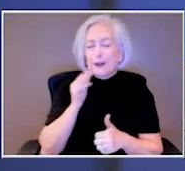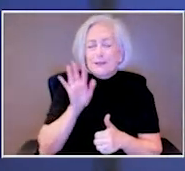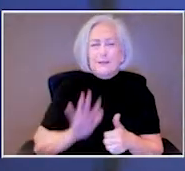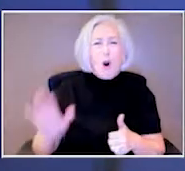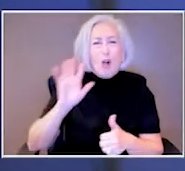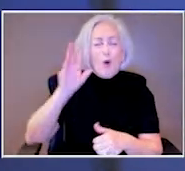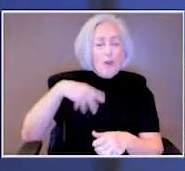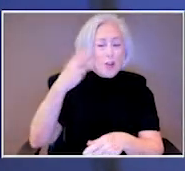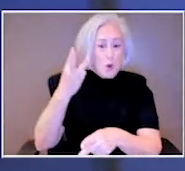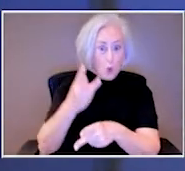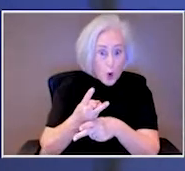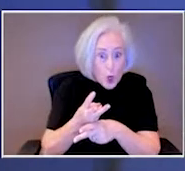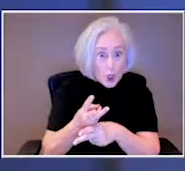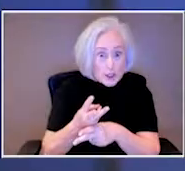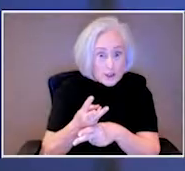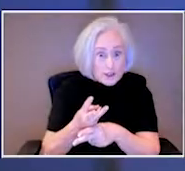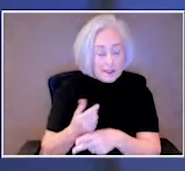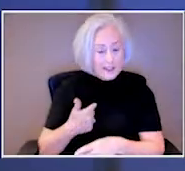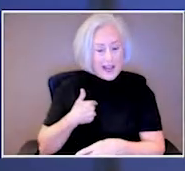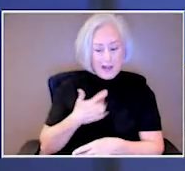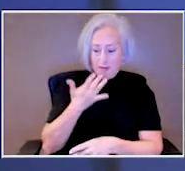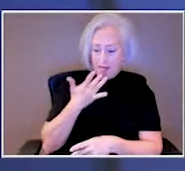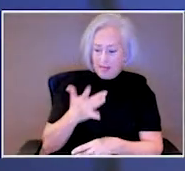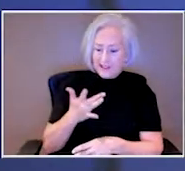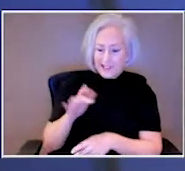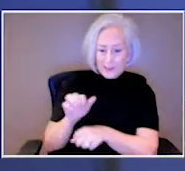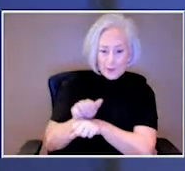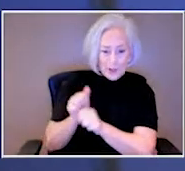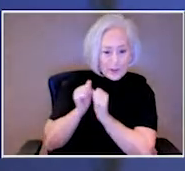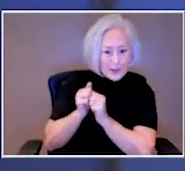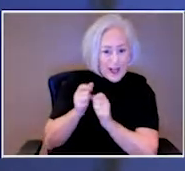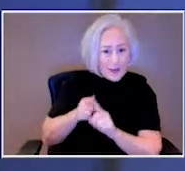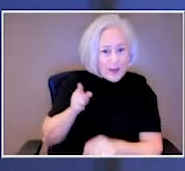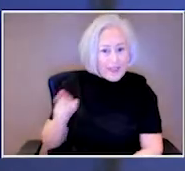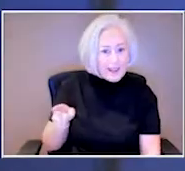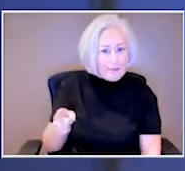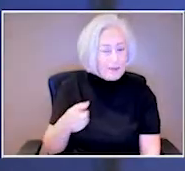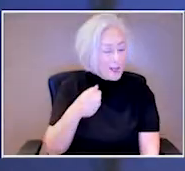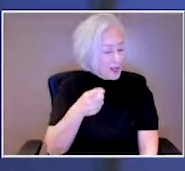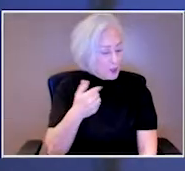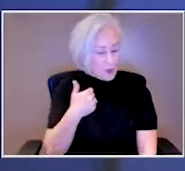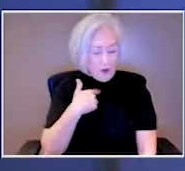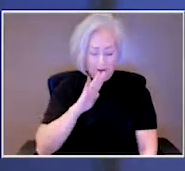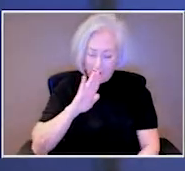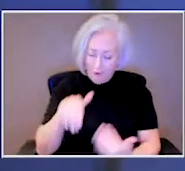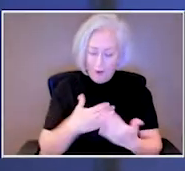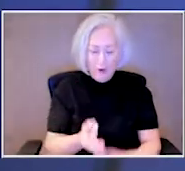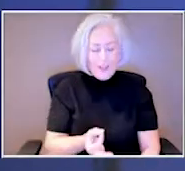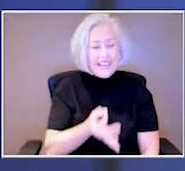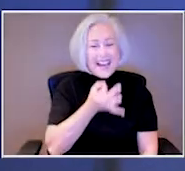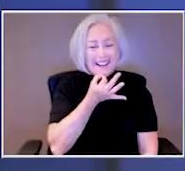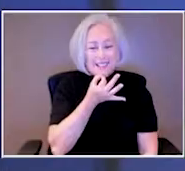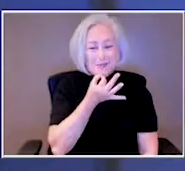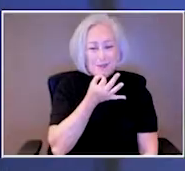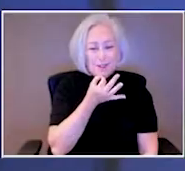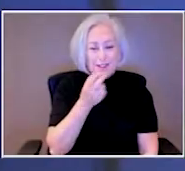and I've had the pleasure of working with him, and I just say that you've got all these experts, and you're at the